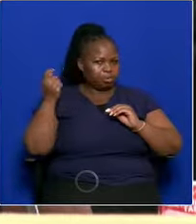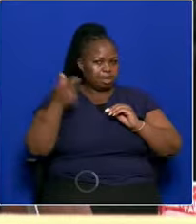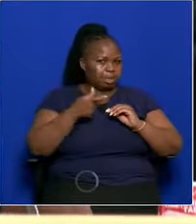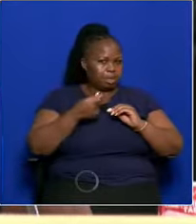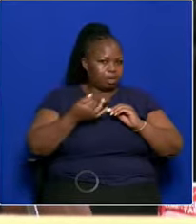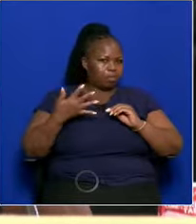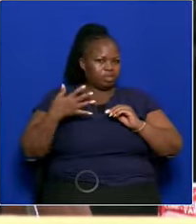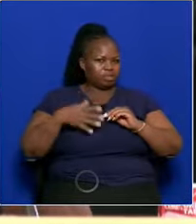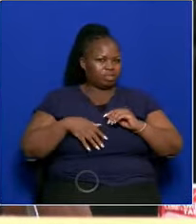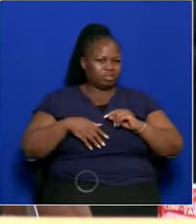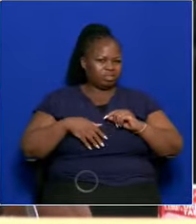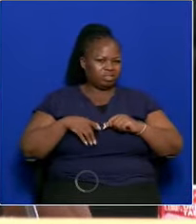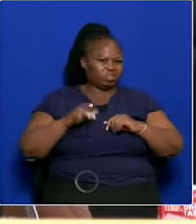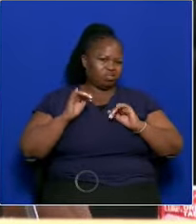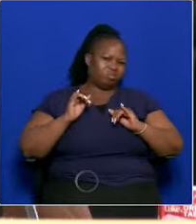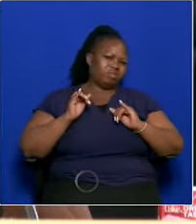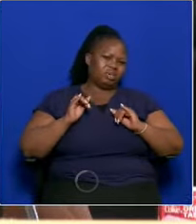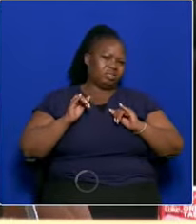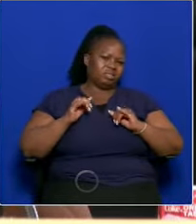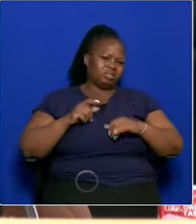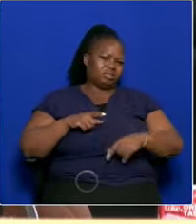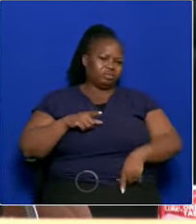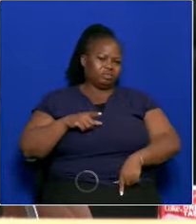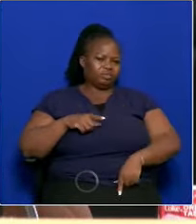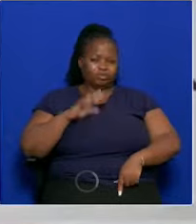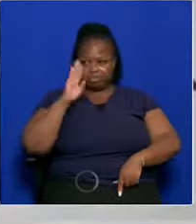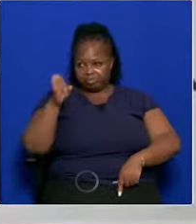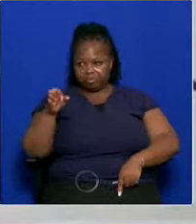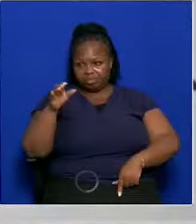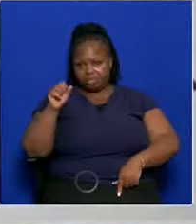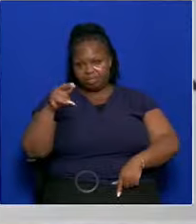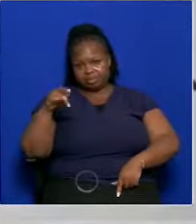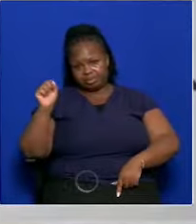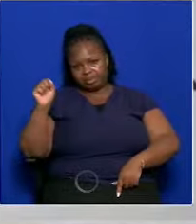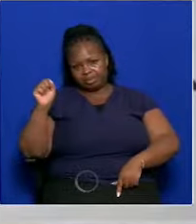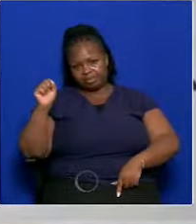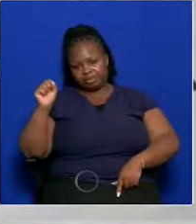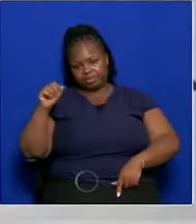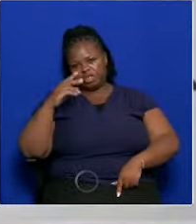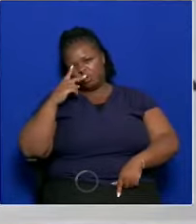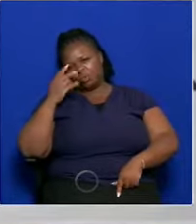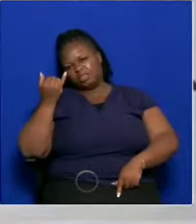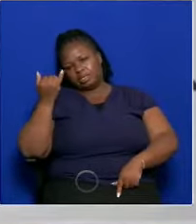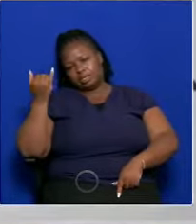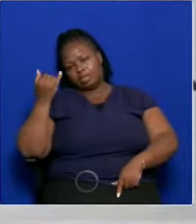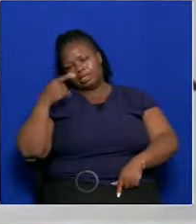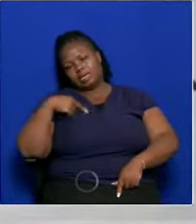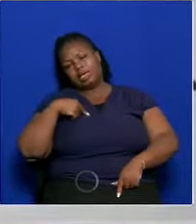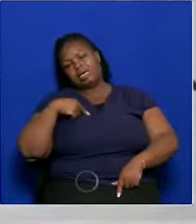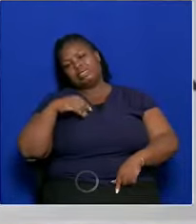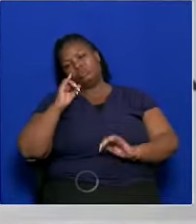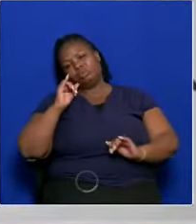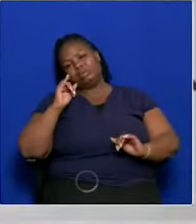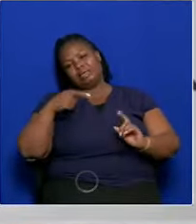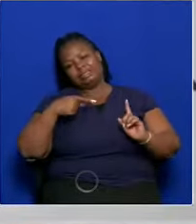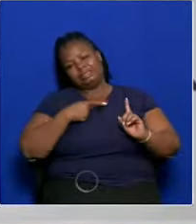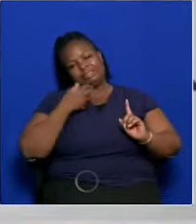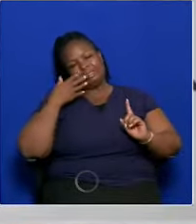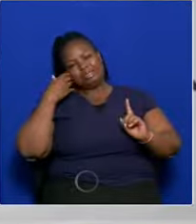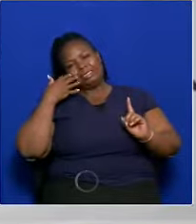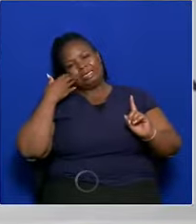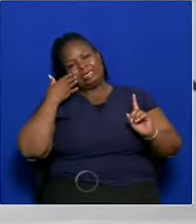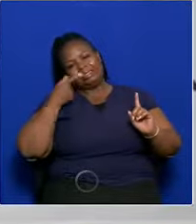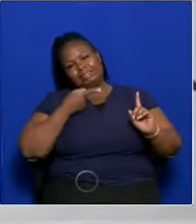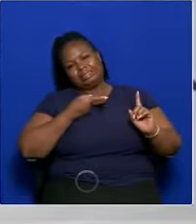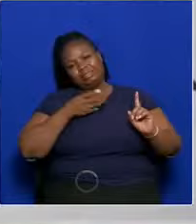was directed at SAPS being implicated. It seems more that what was too bad about the situation is that Mr. Matlala's contract